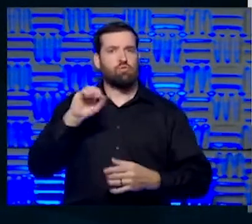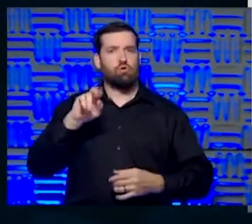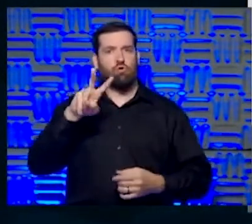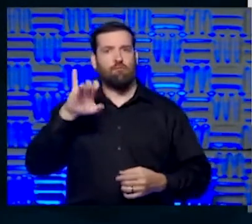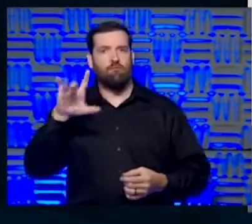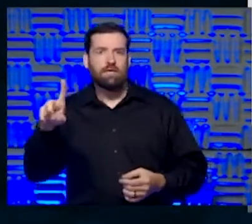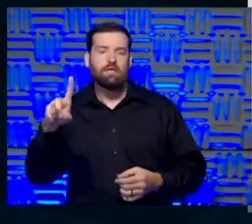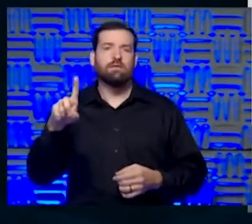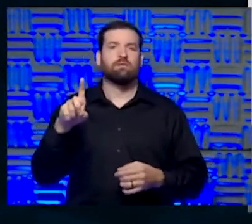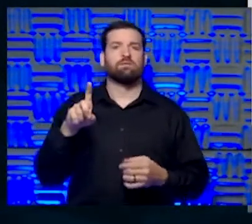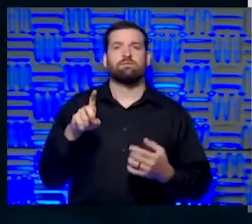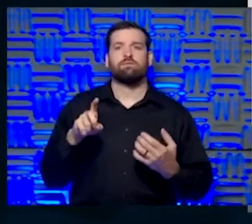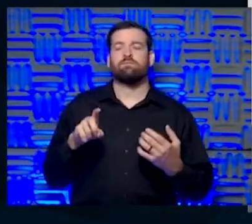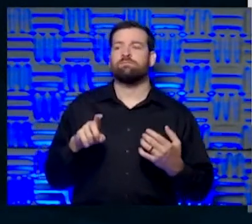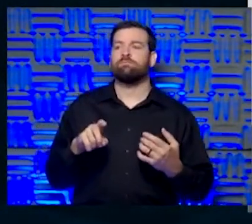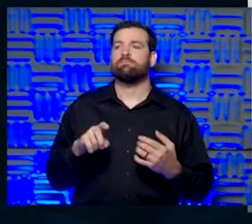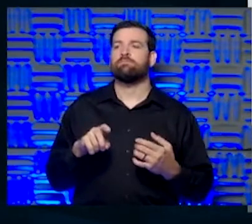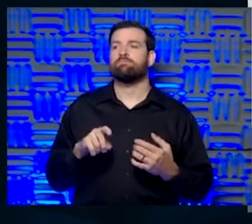fevers. And